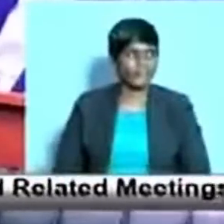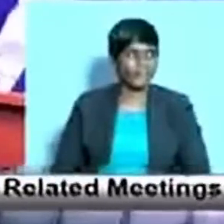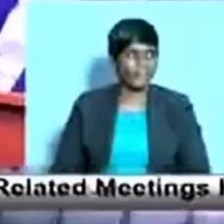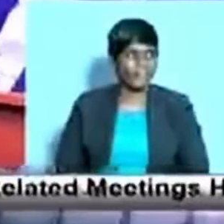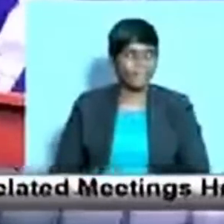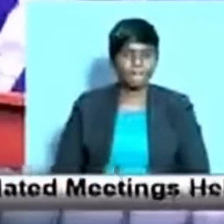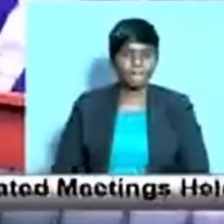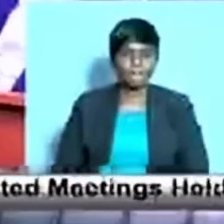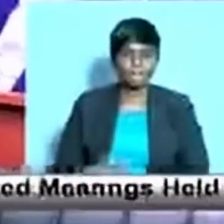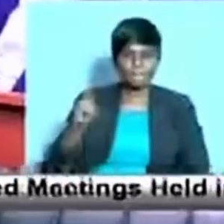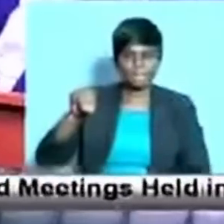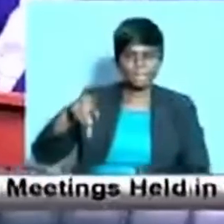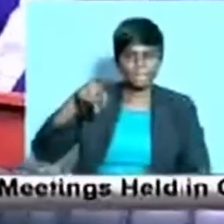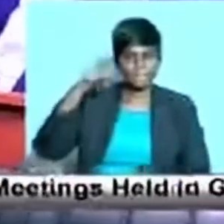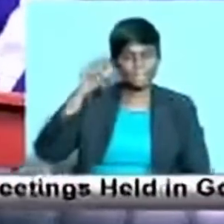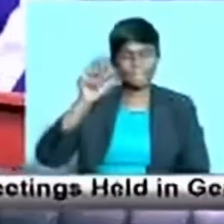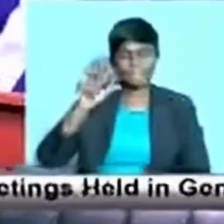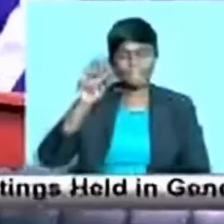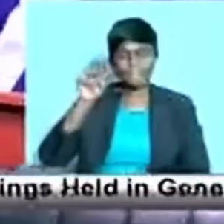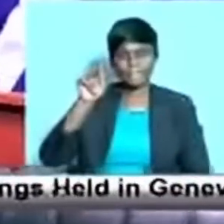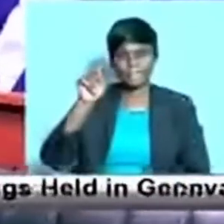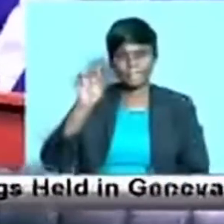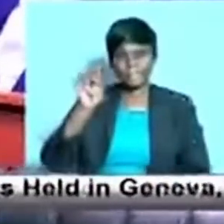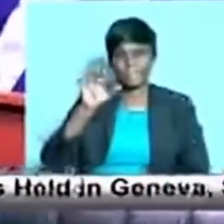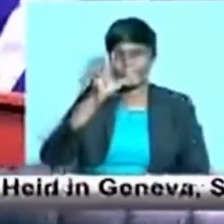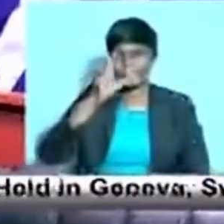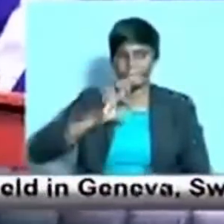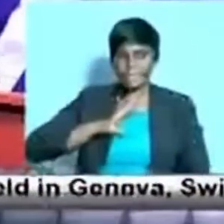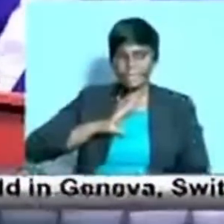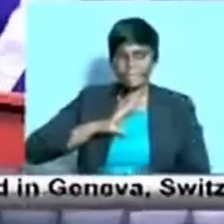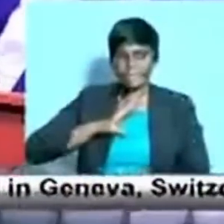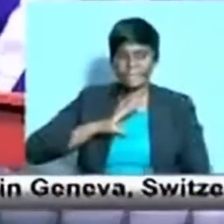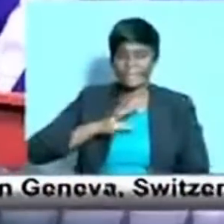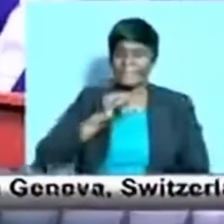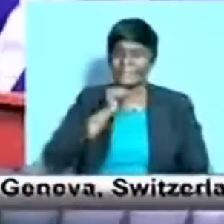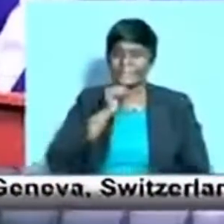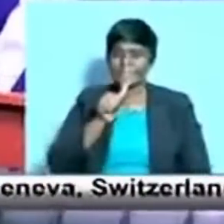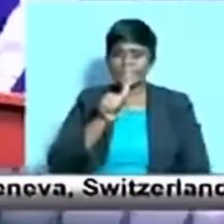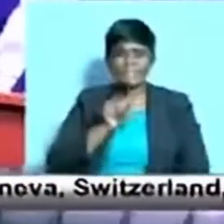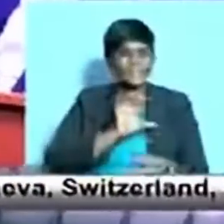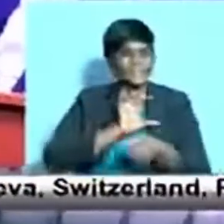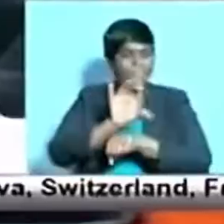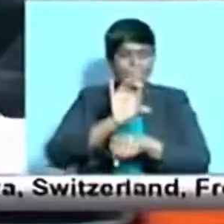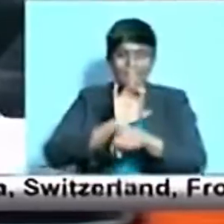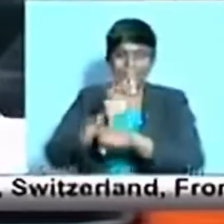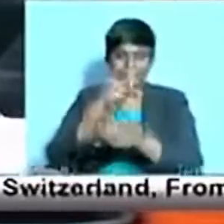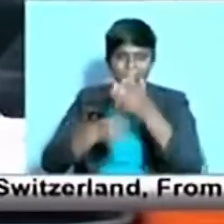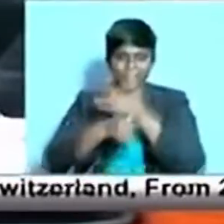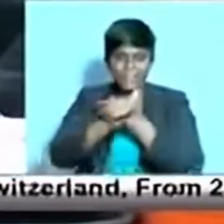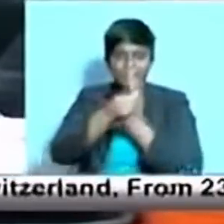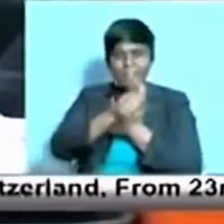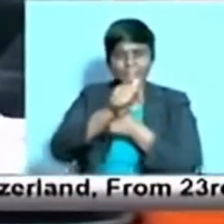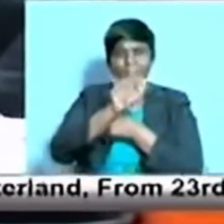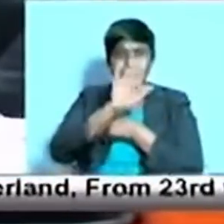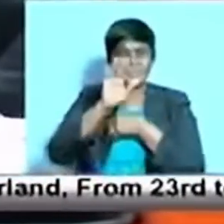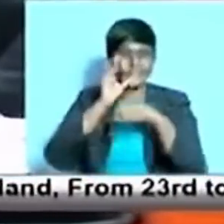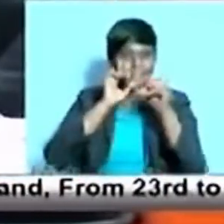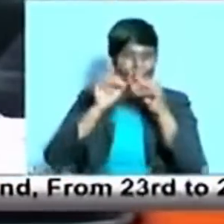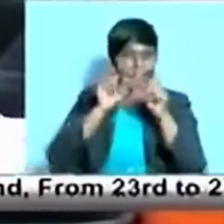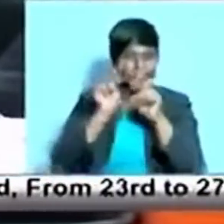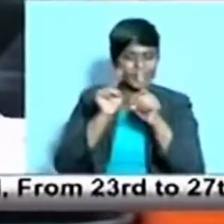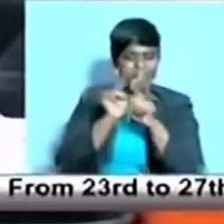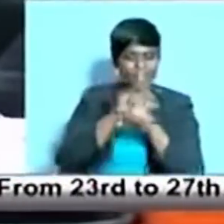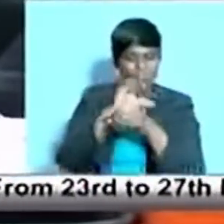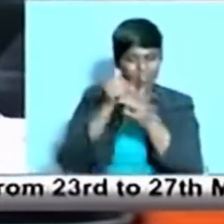Honorable Member Folunte. Madam. It's not a forcing matter that your debate is liked